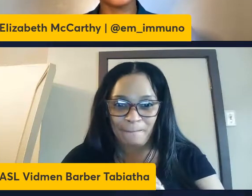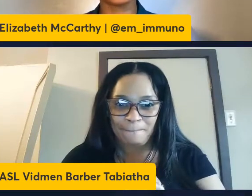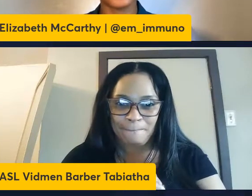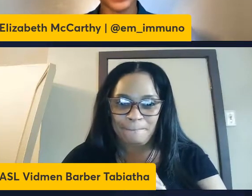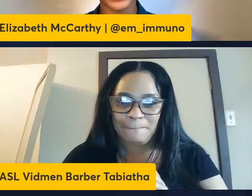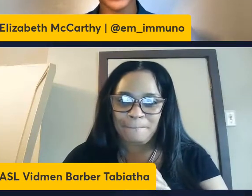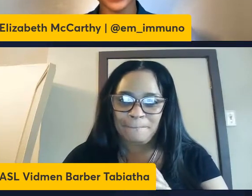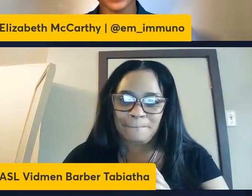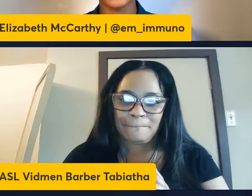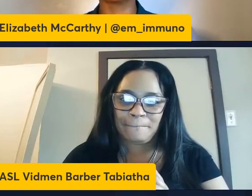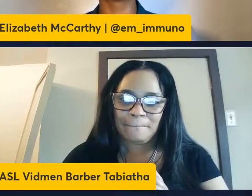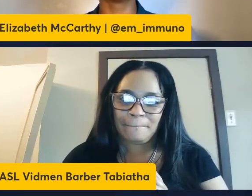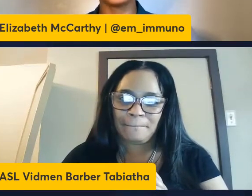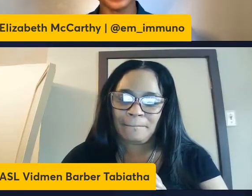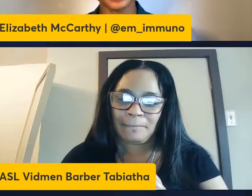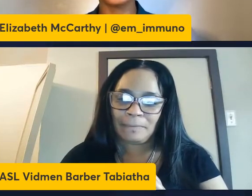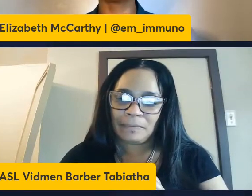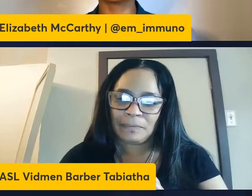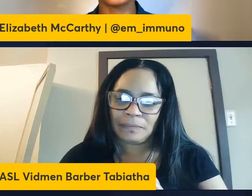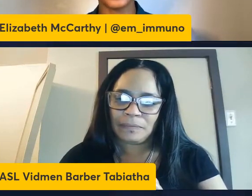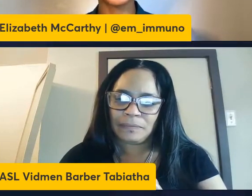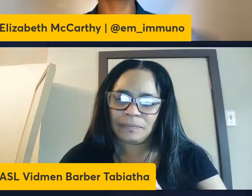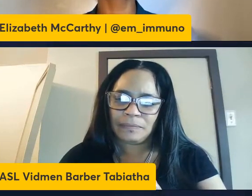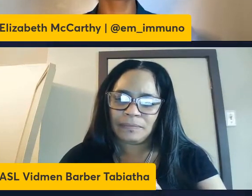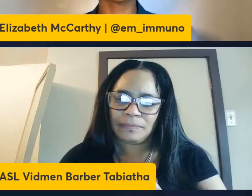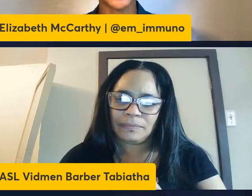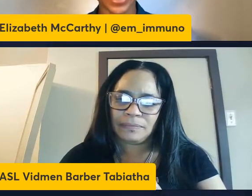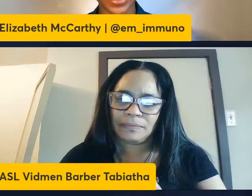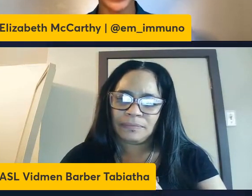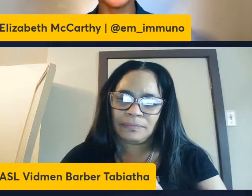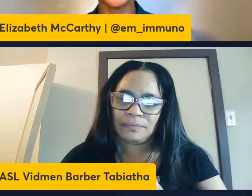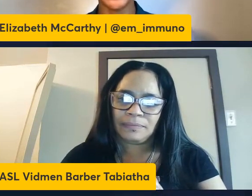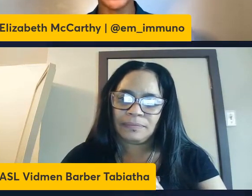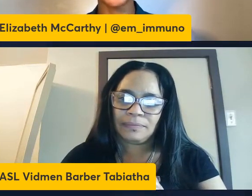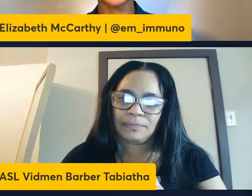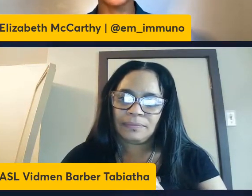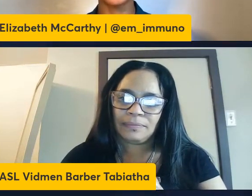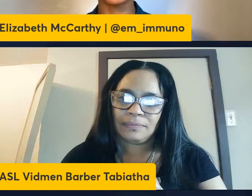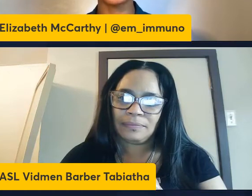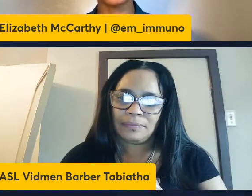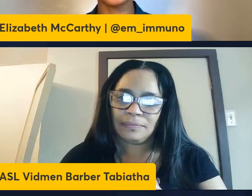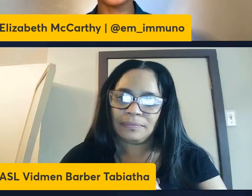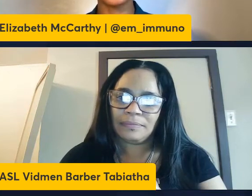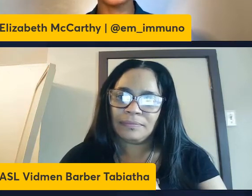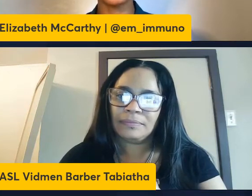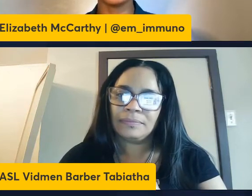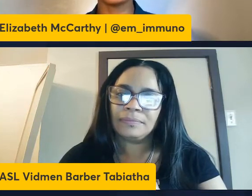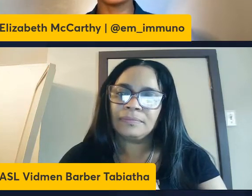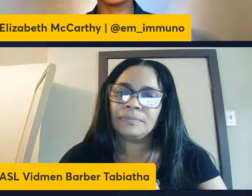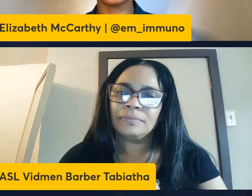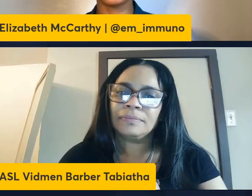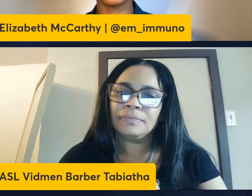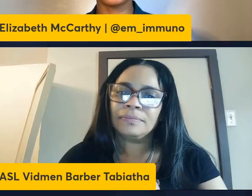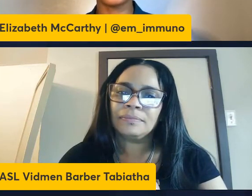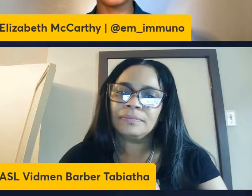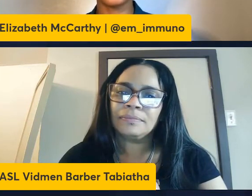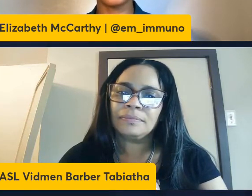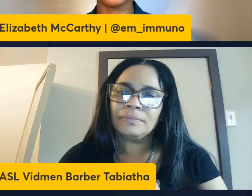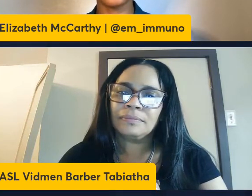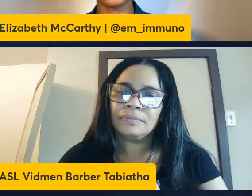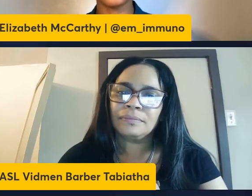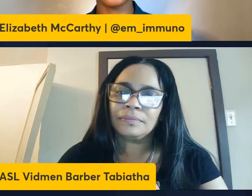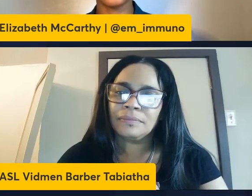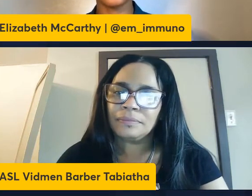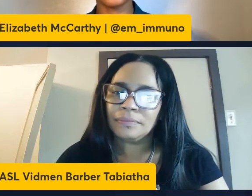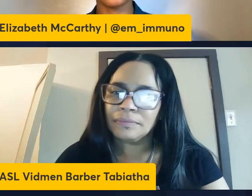Trying to print your PDFs, for example, like the one that you said you didn't know where it was saved. For me, my issue was I didn't know. I was like, where's